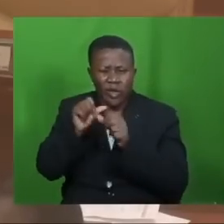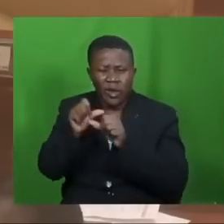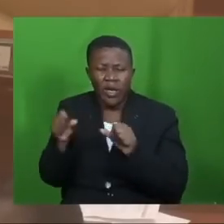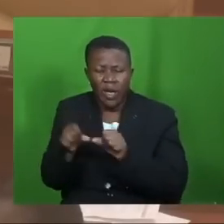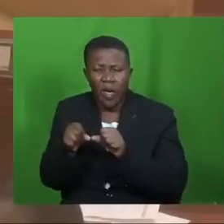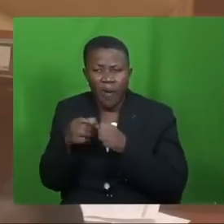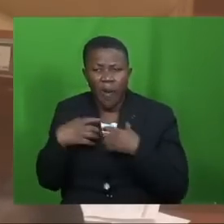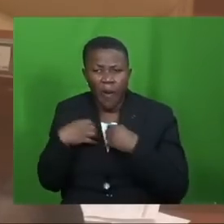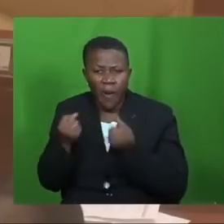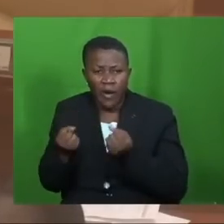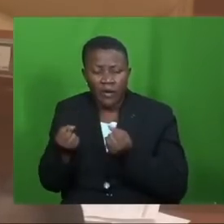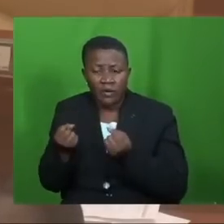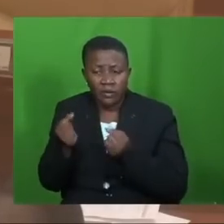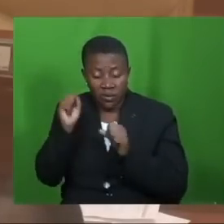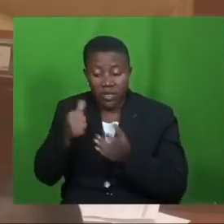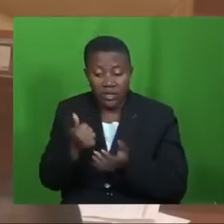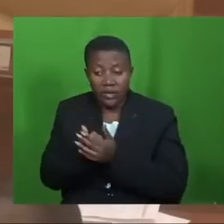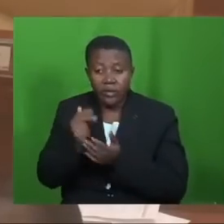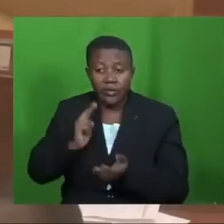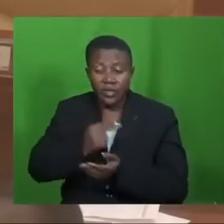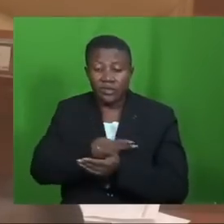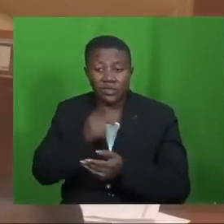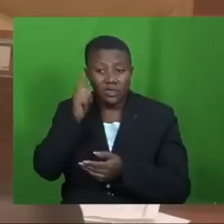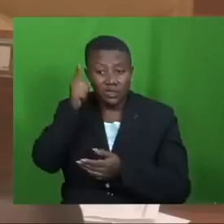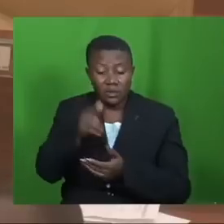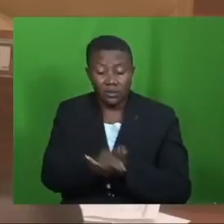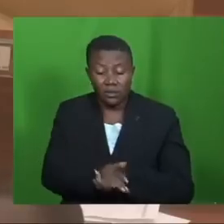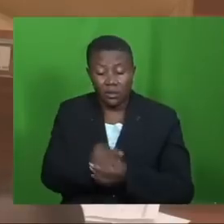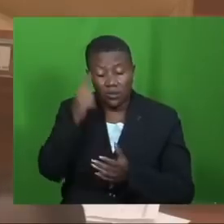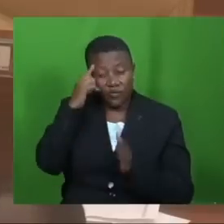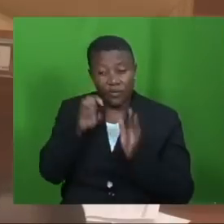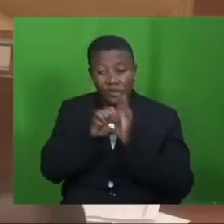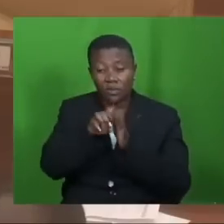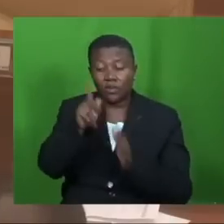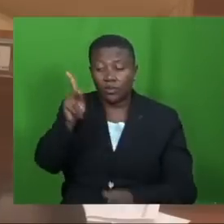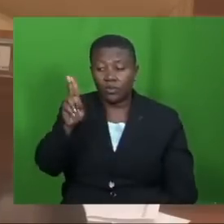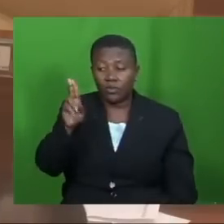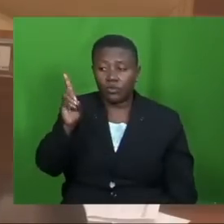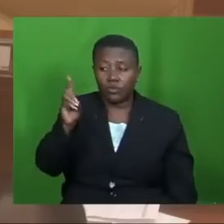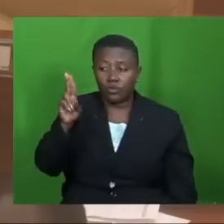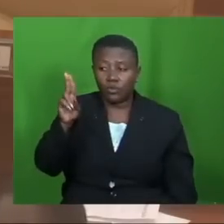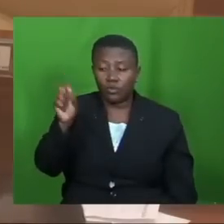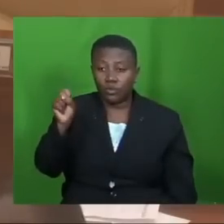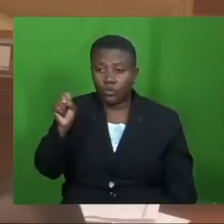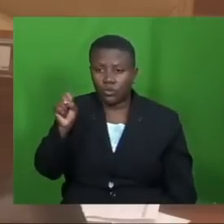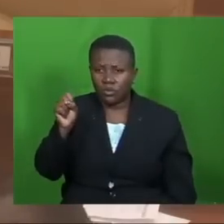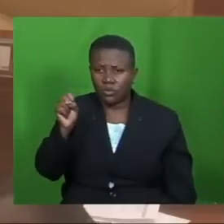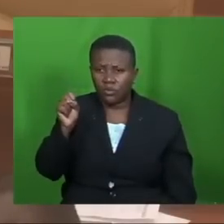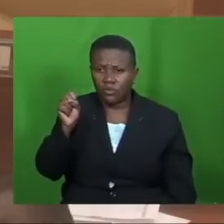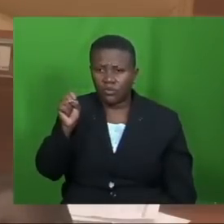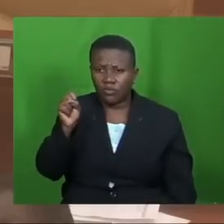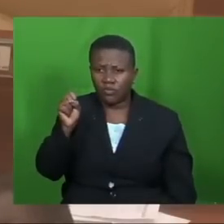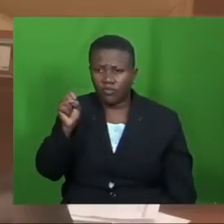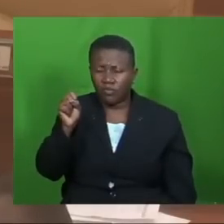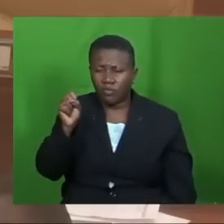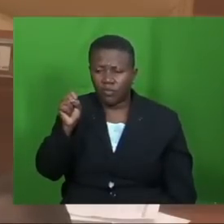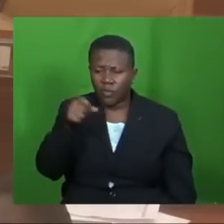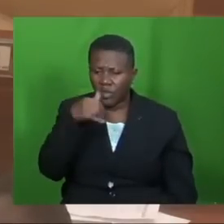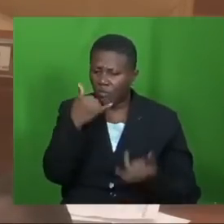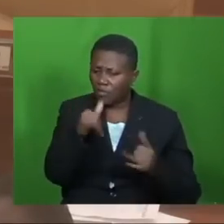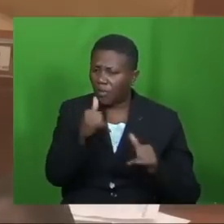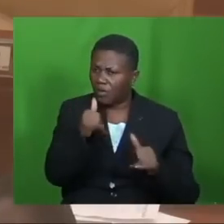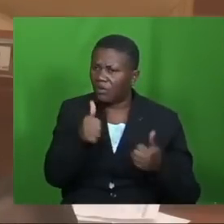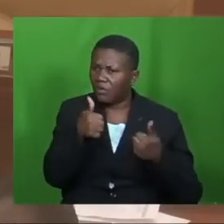go a long way to help us. Somebody like Kudos, he played very well, but he was all the time changed.